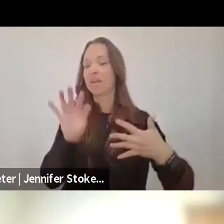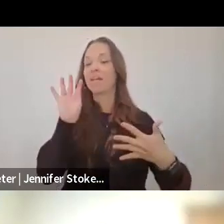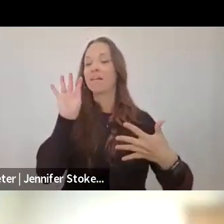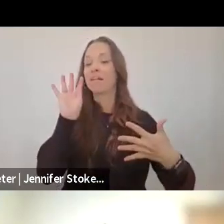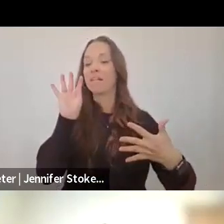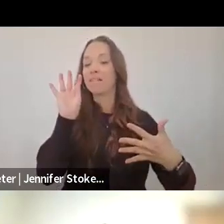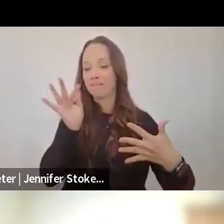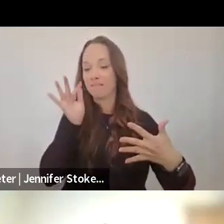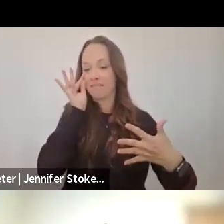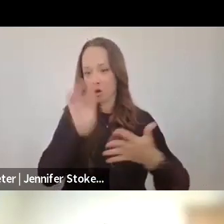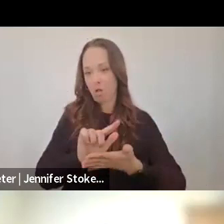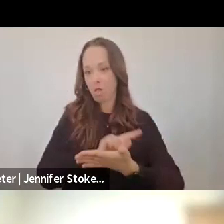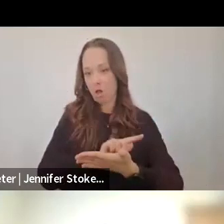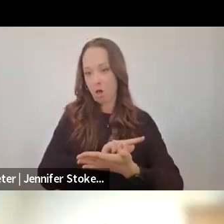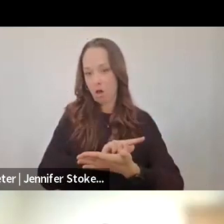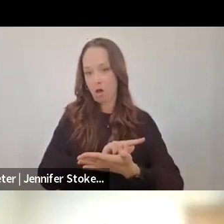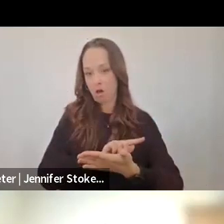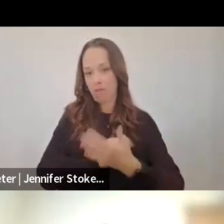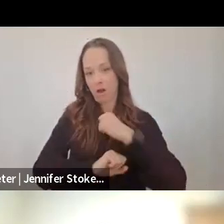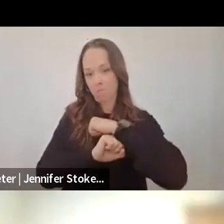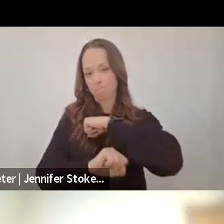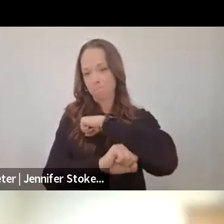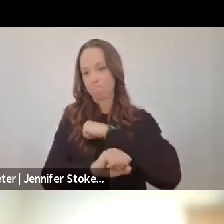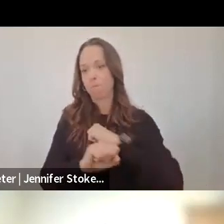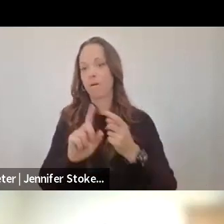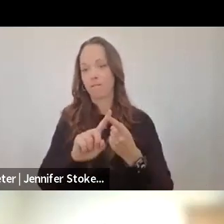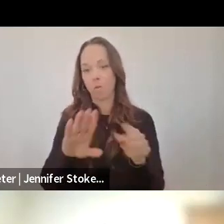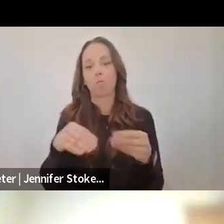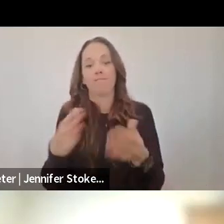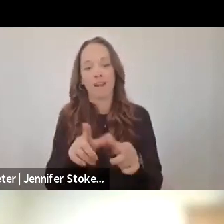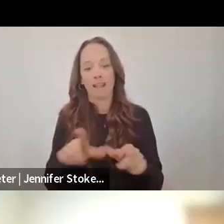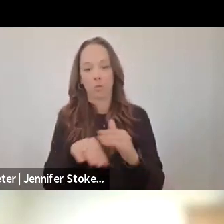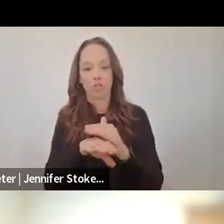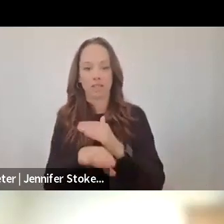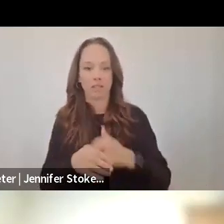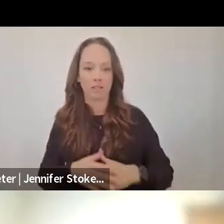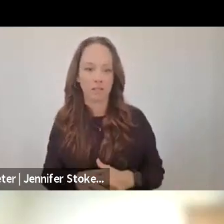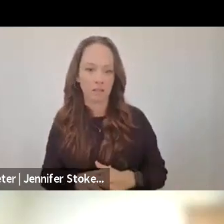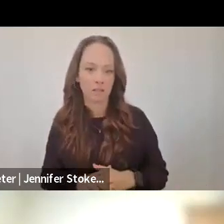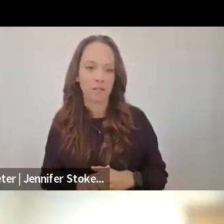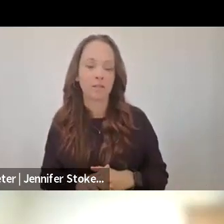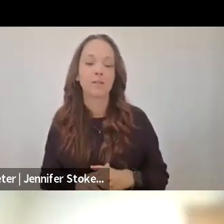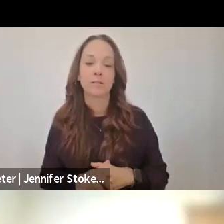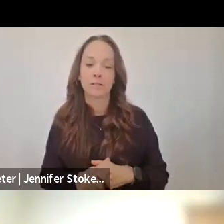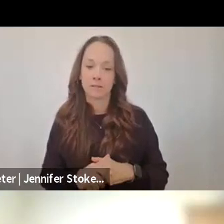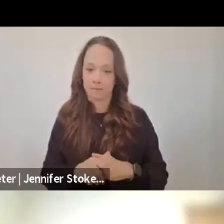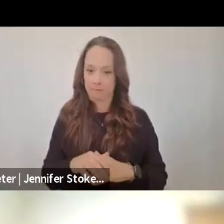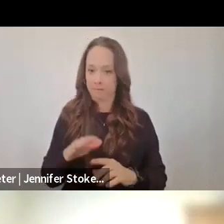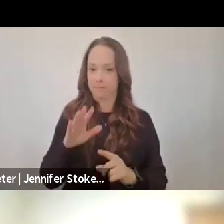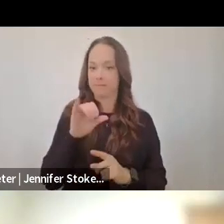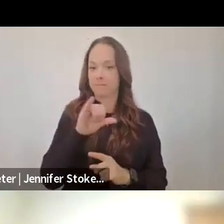the backbone to providing language access for spoken languages, but also for signed